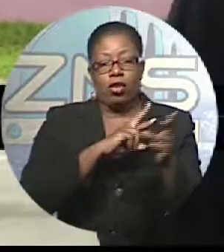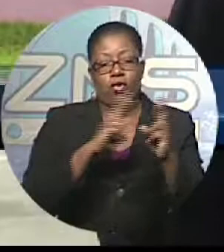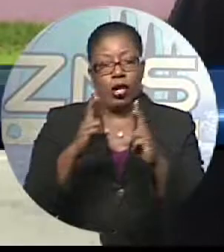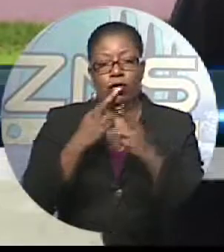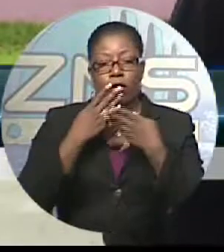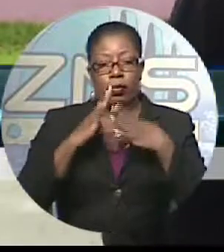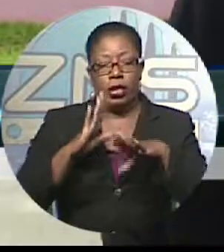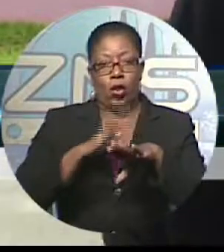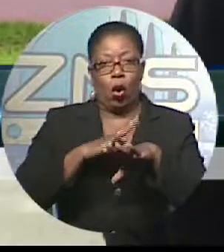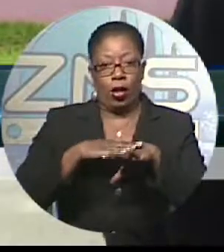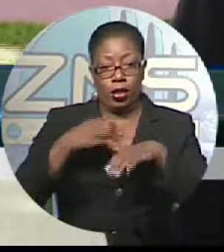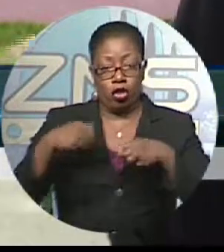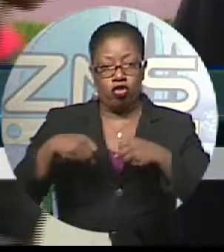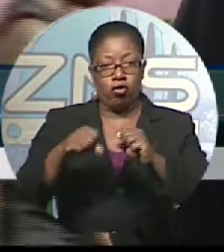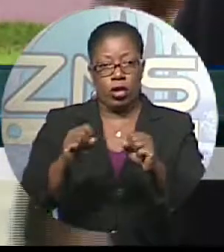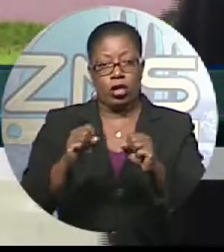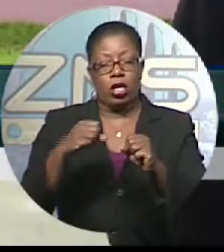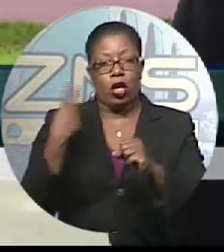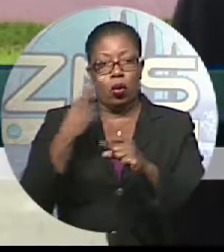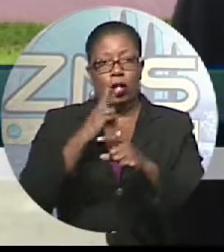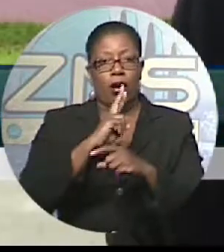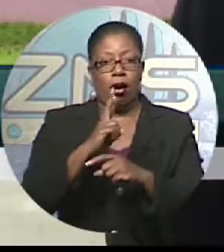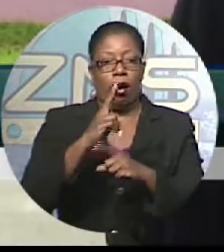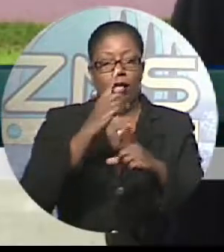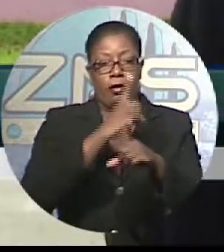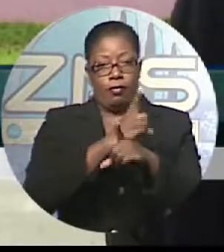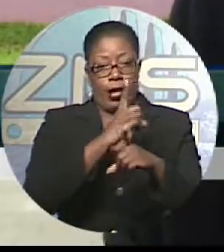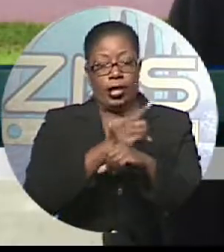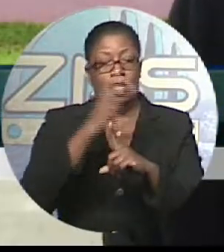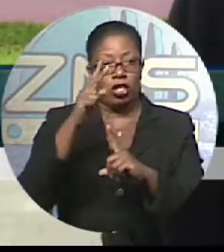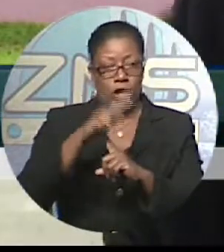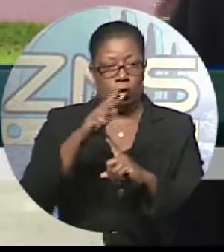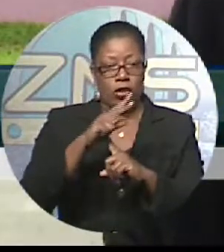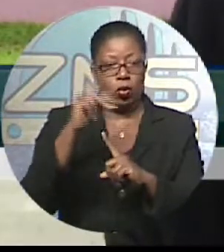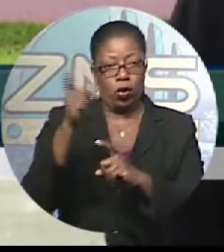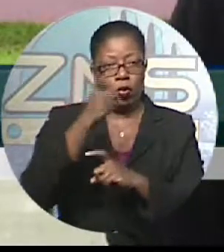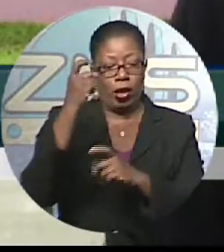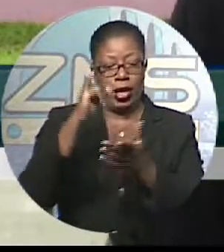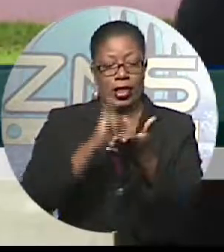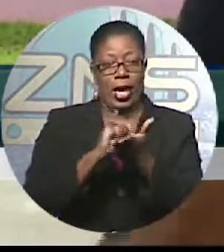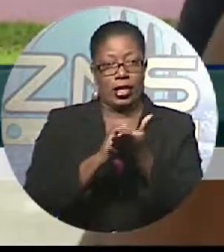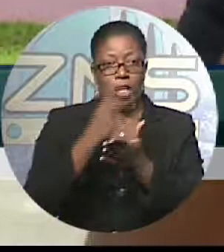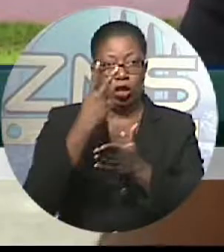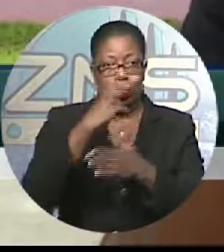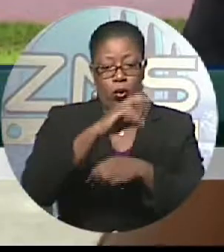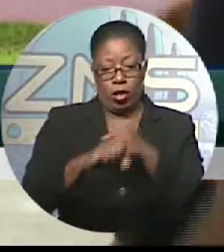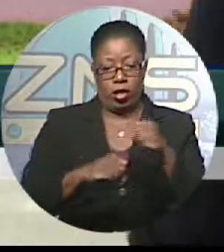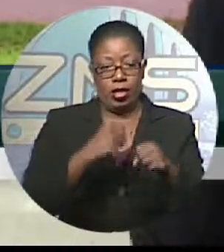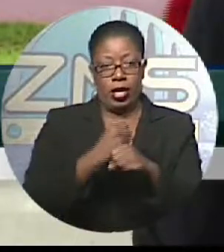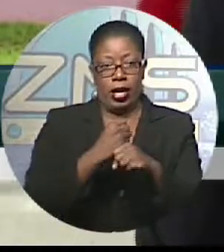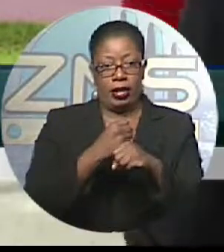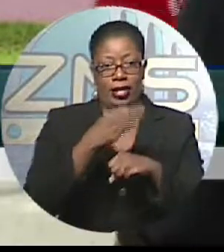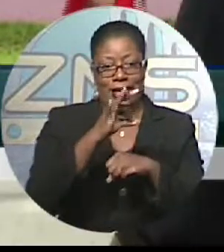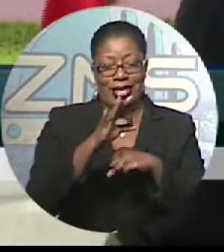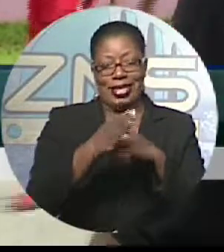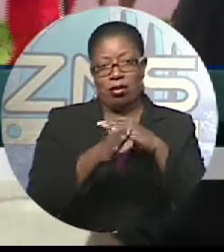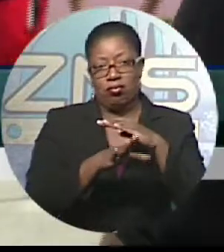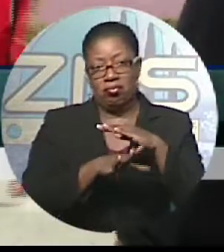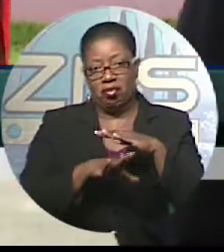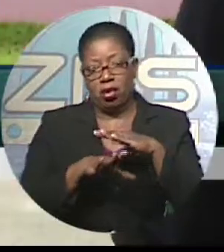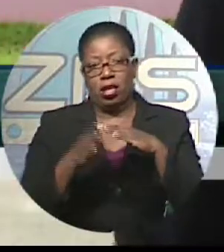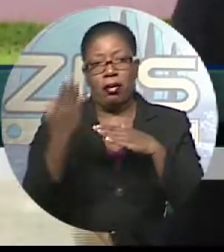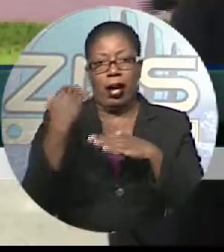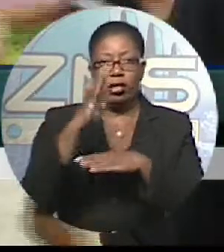now. We're defending a championship in the 13 under. We've won that 2 years in a row. We won 19 under 2 in the last